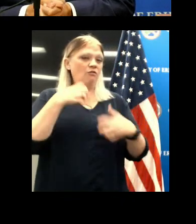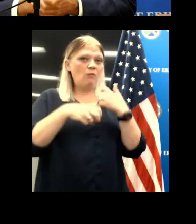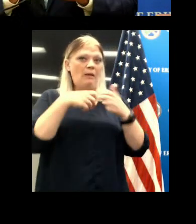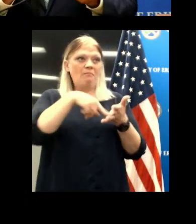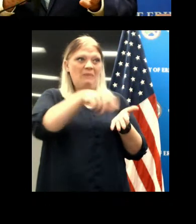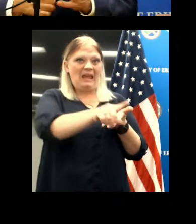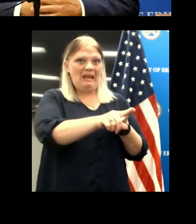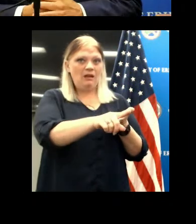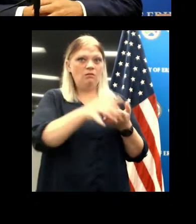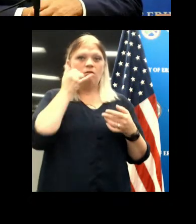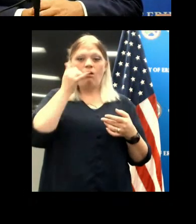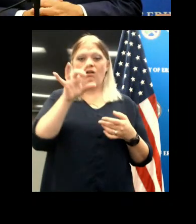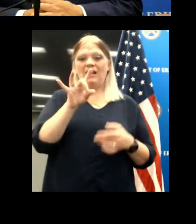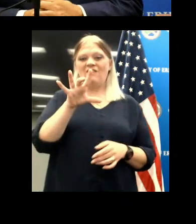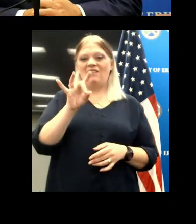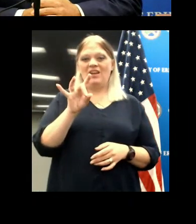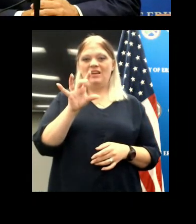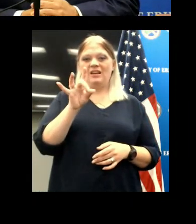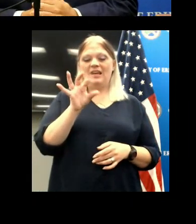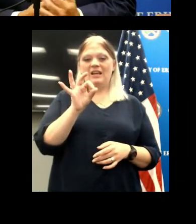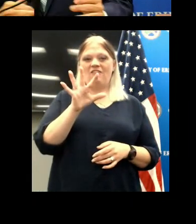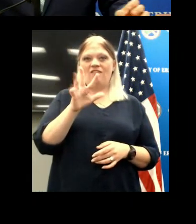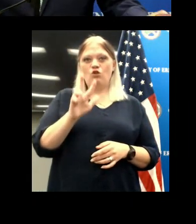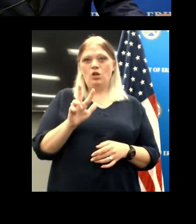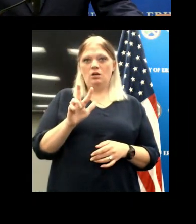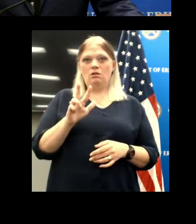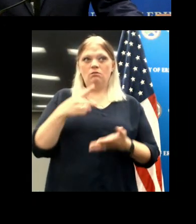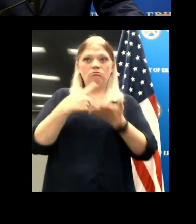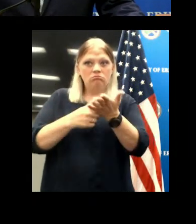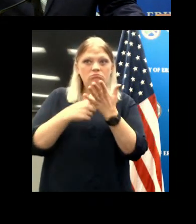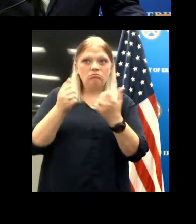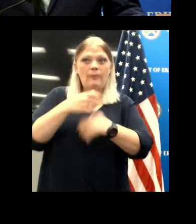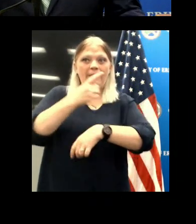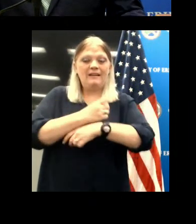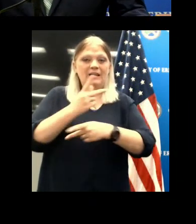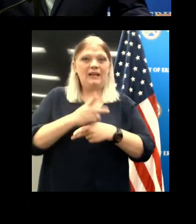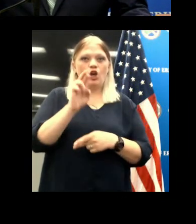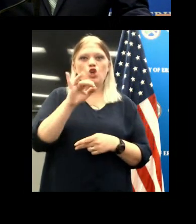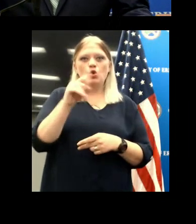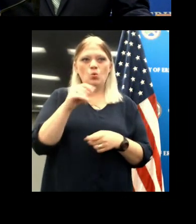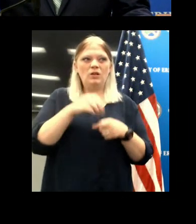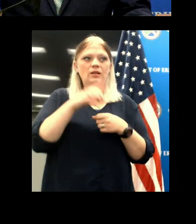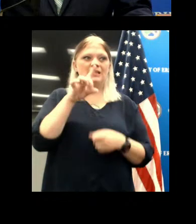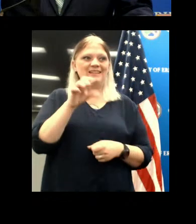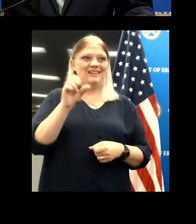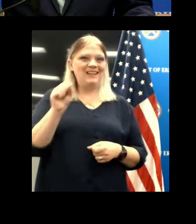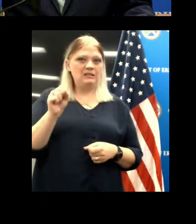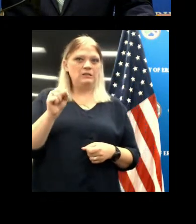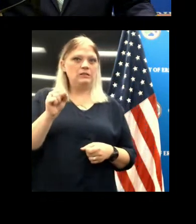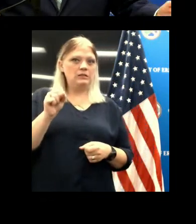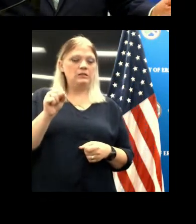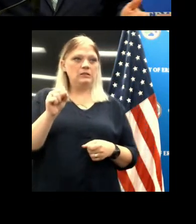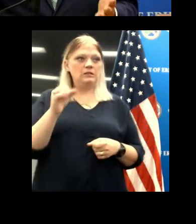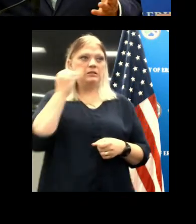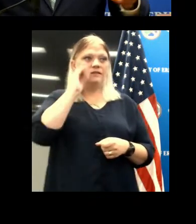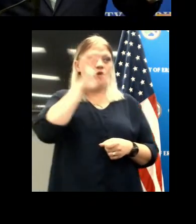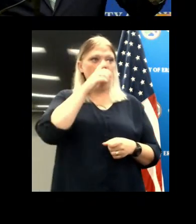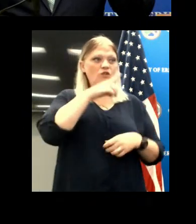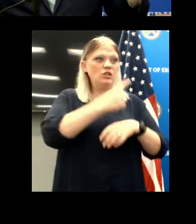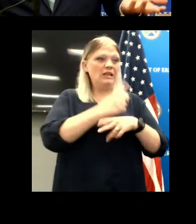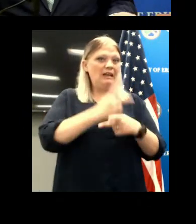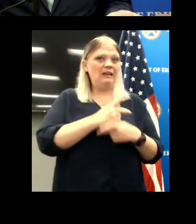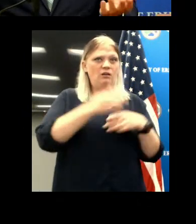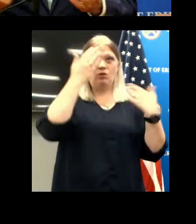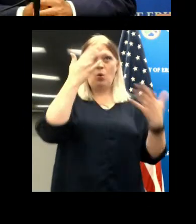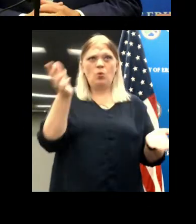for it, you call 858-8953, talk to our daycare unit in the Department of Social Services. And if you're looking for daycare and you don't know